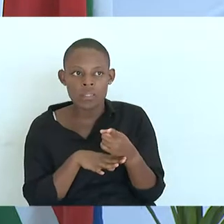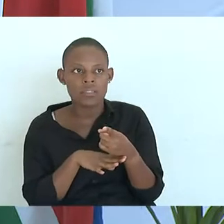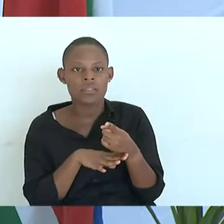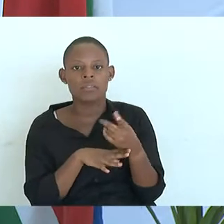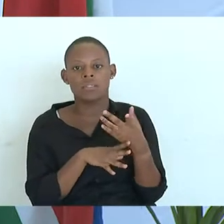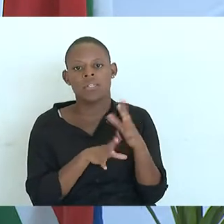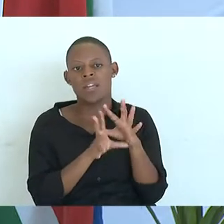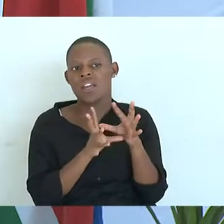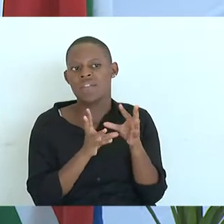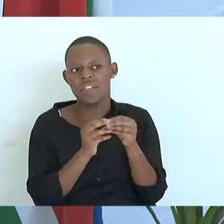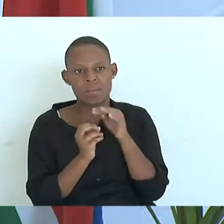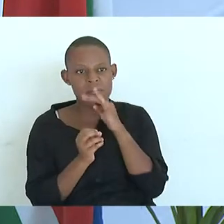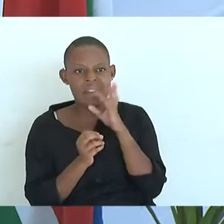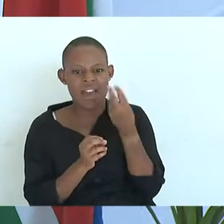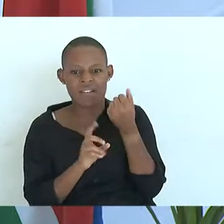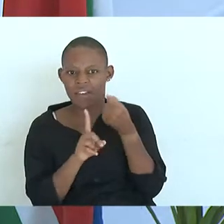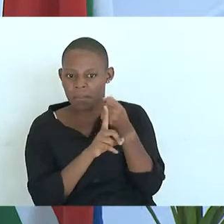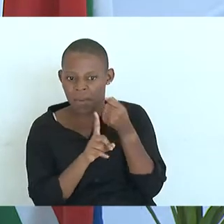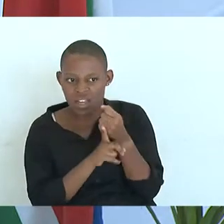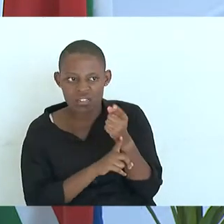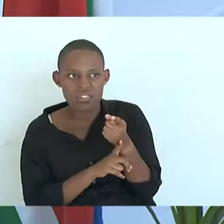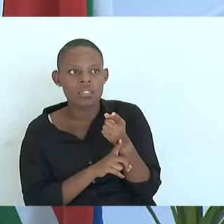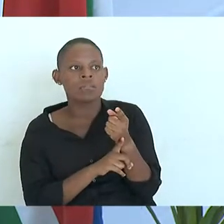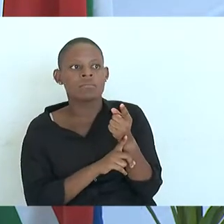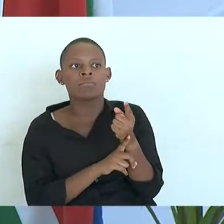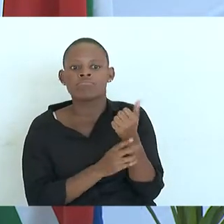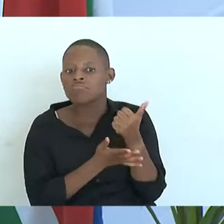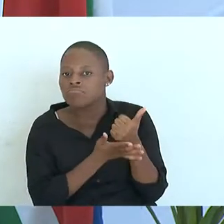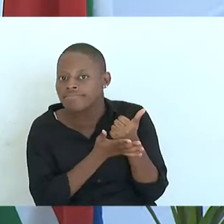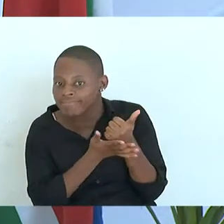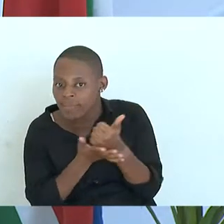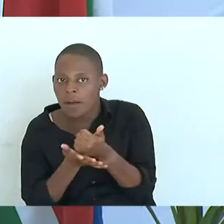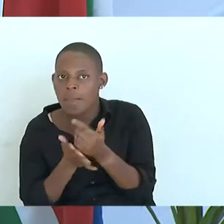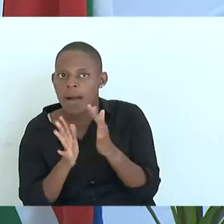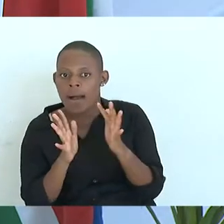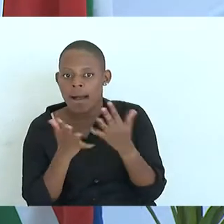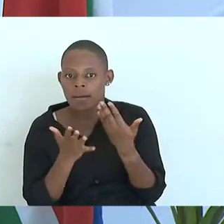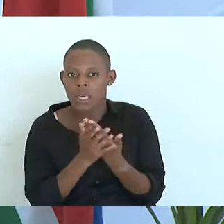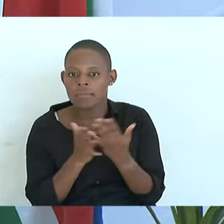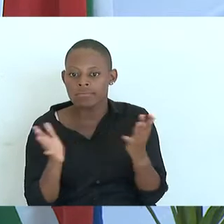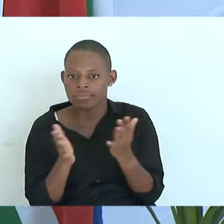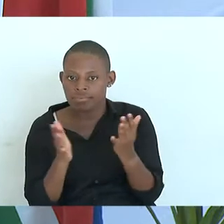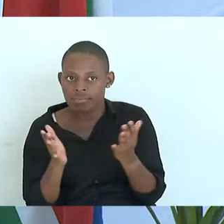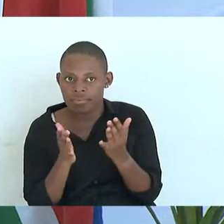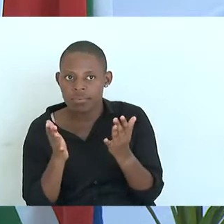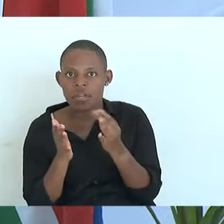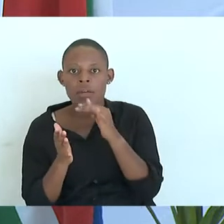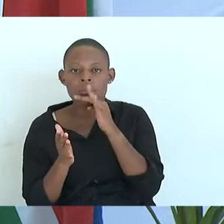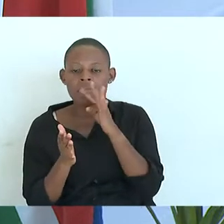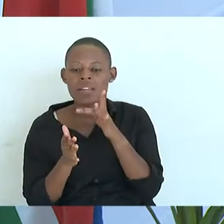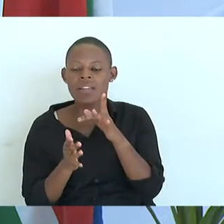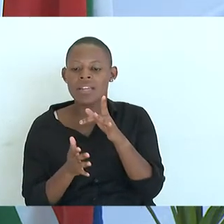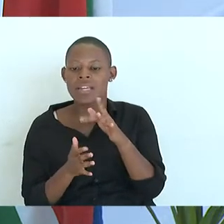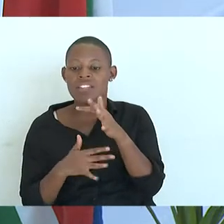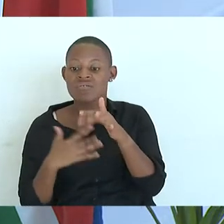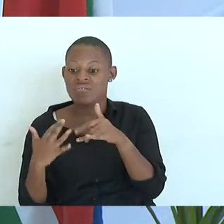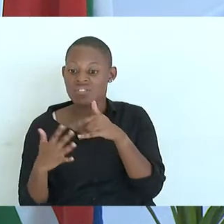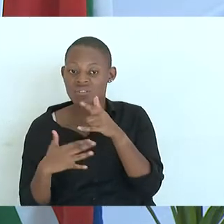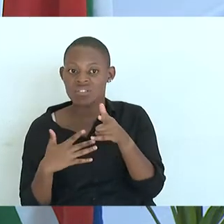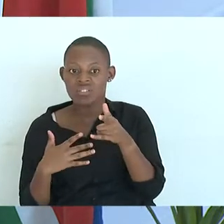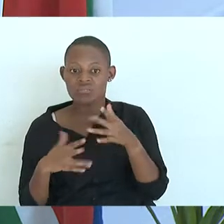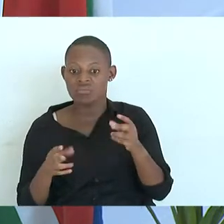strong campaign that goes to assist in uplifting the social conditions of those